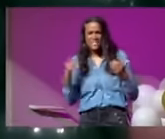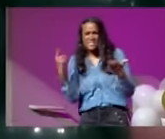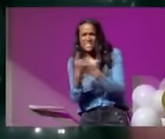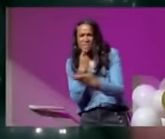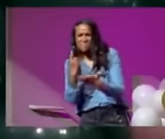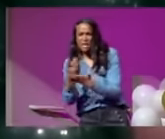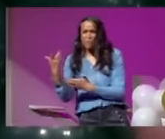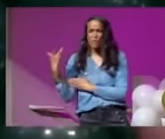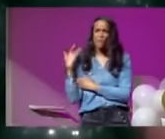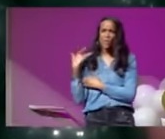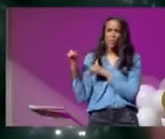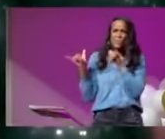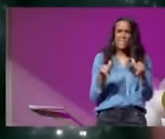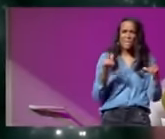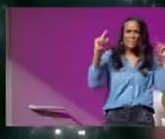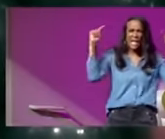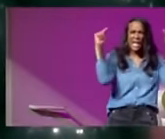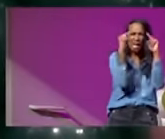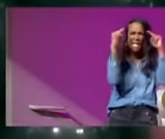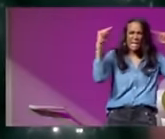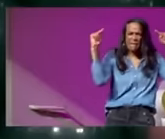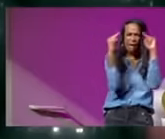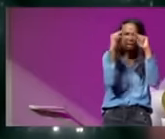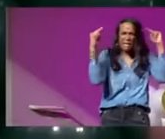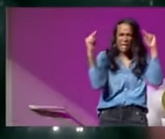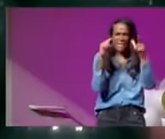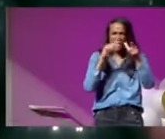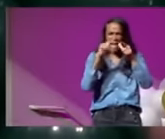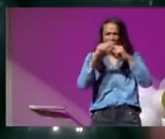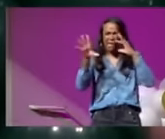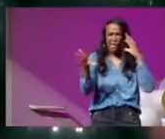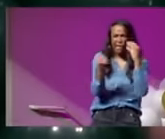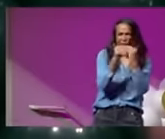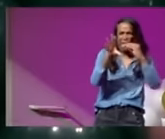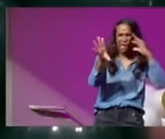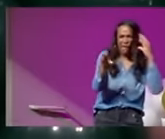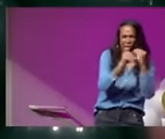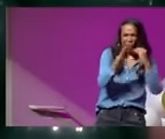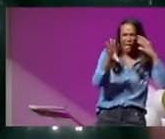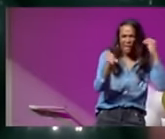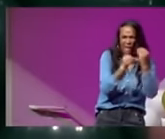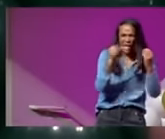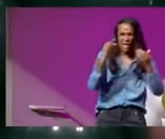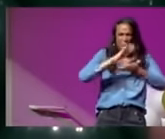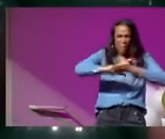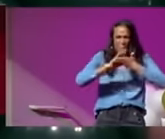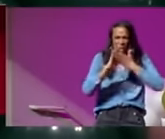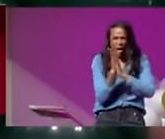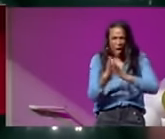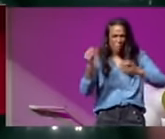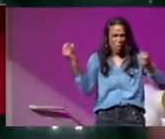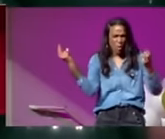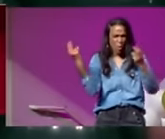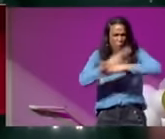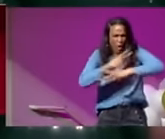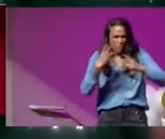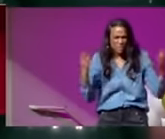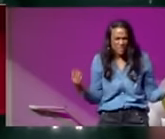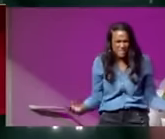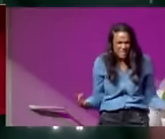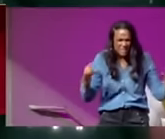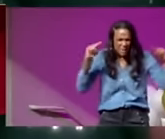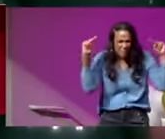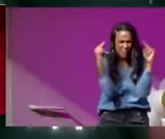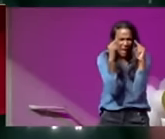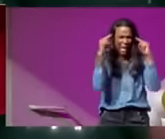feels like a headache that hurts on a noisy street that is compounding the pain that